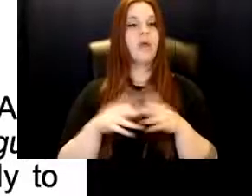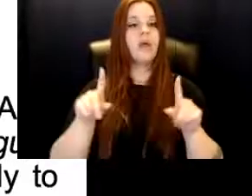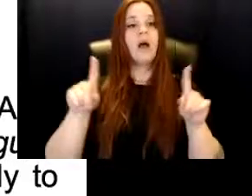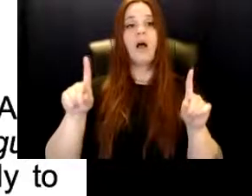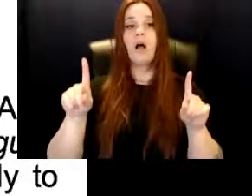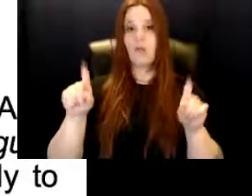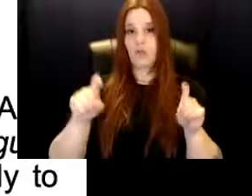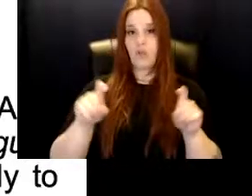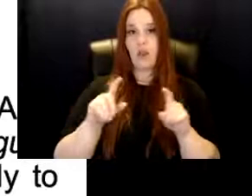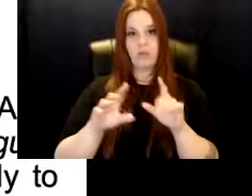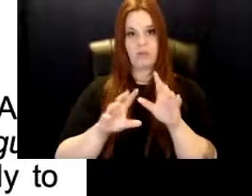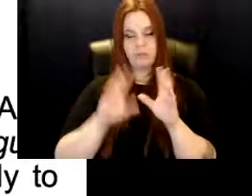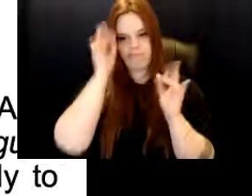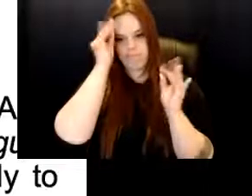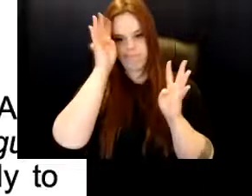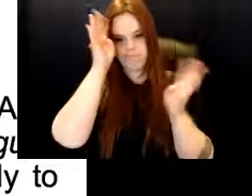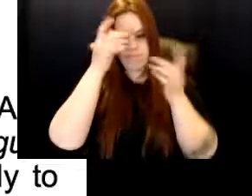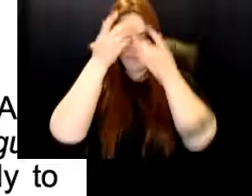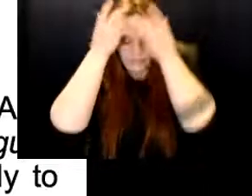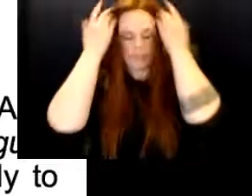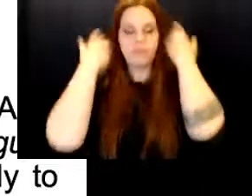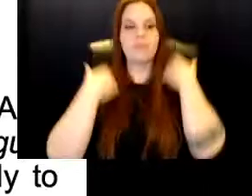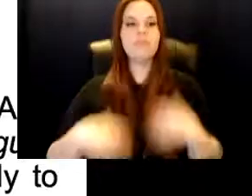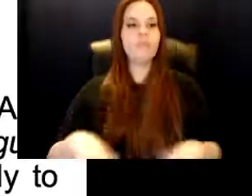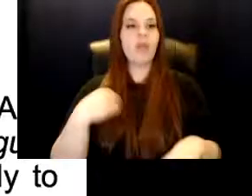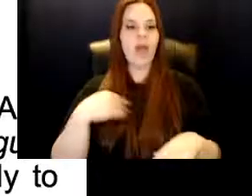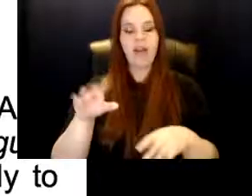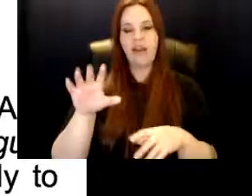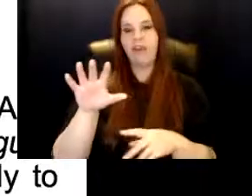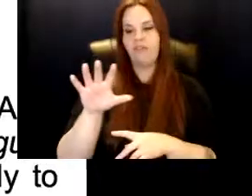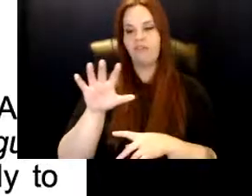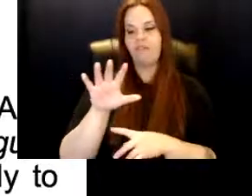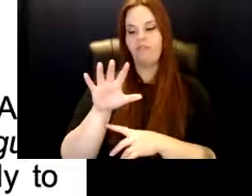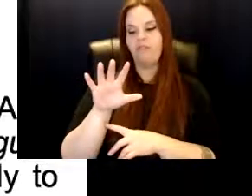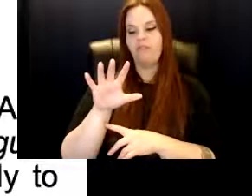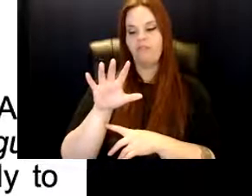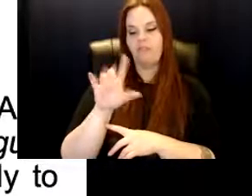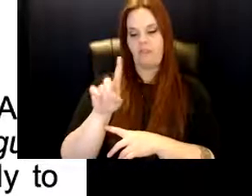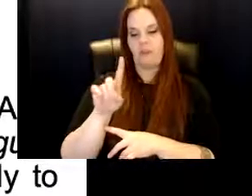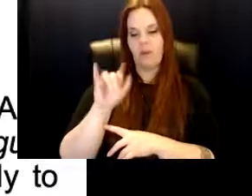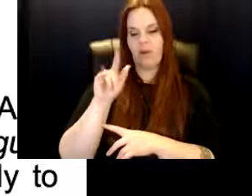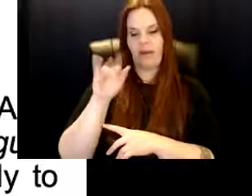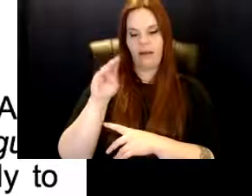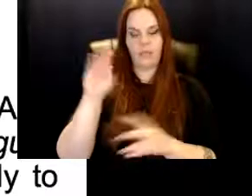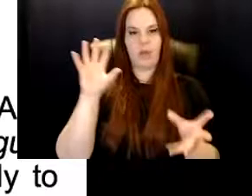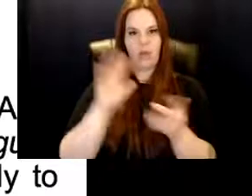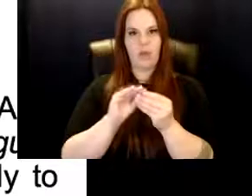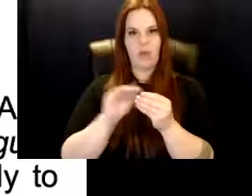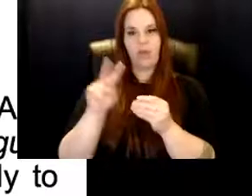and instrument that had 58 items, or 51 items altogether, 28 with